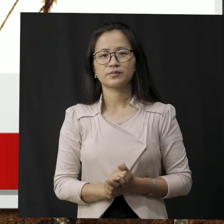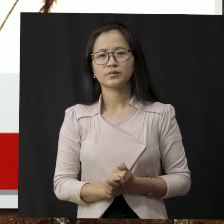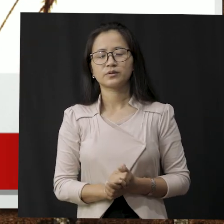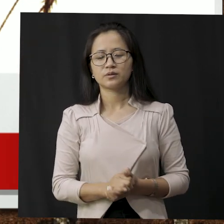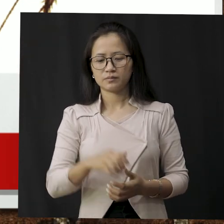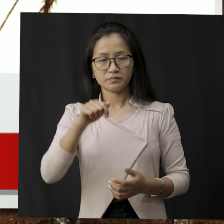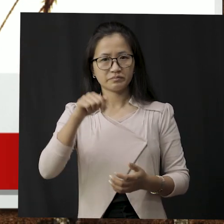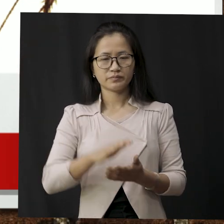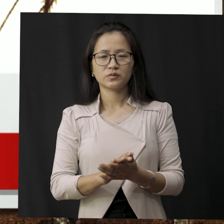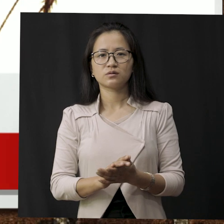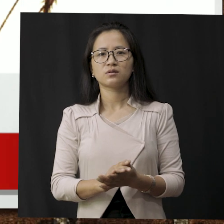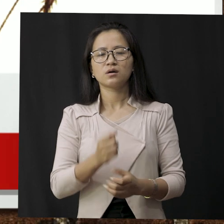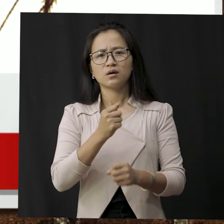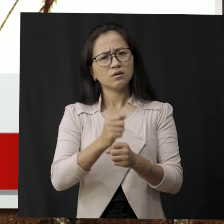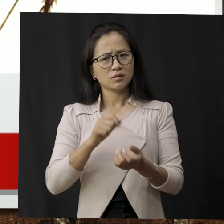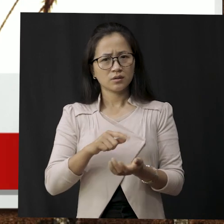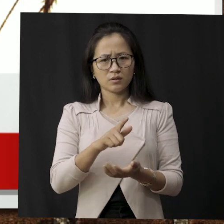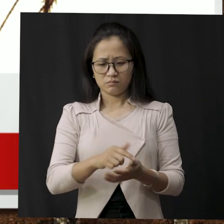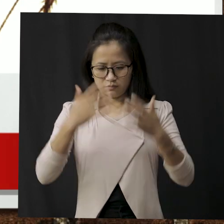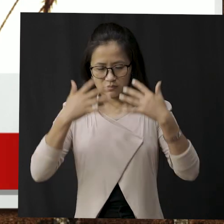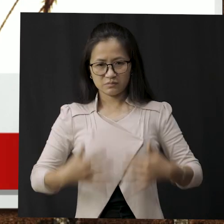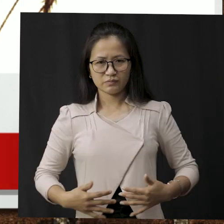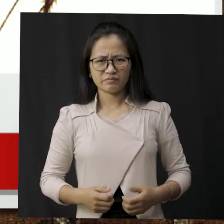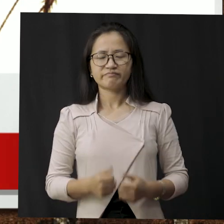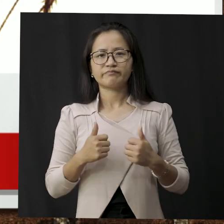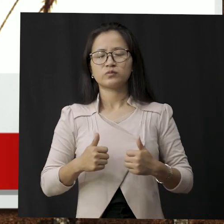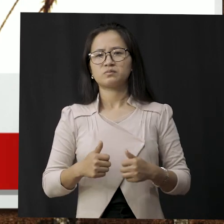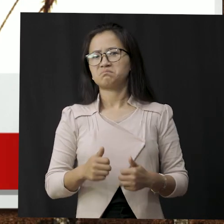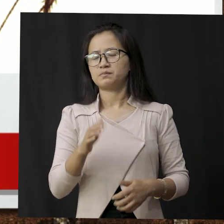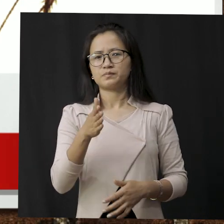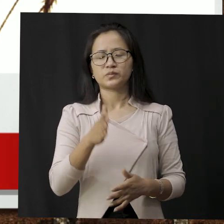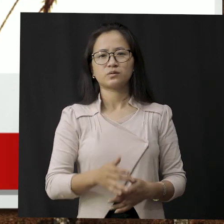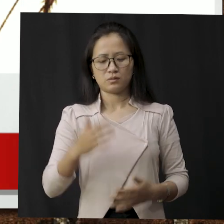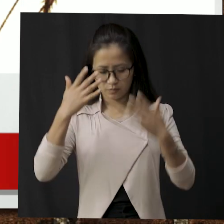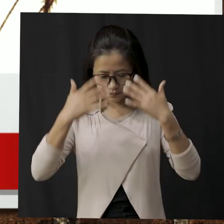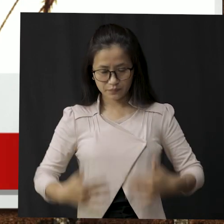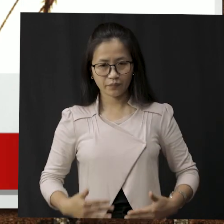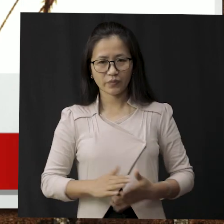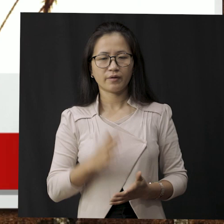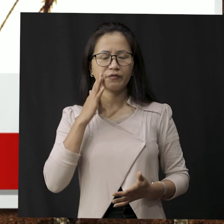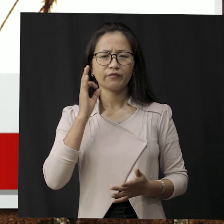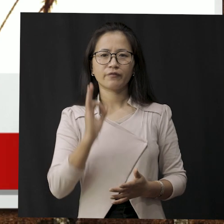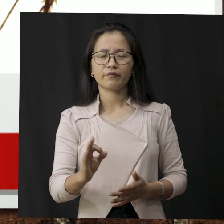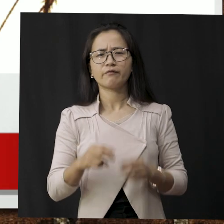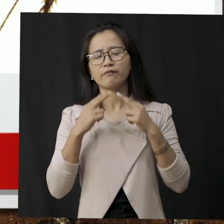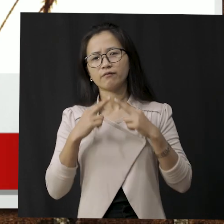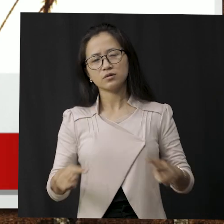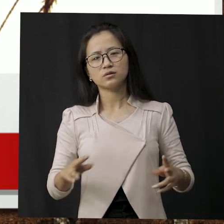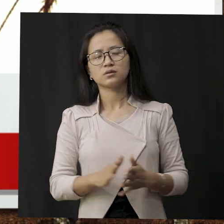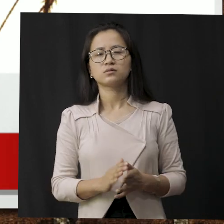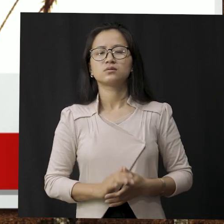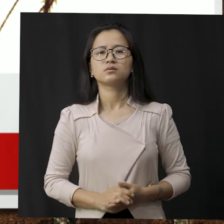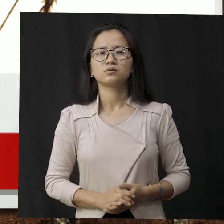these germs and all these are harmful to our health. Okay, so it is very important, to